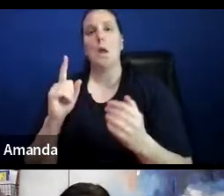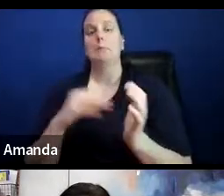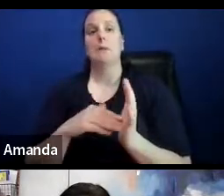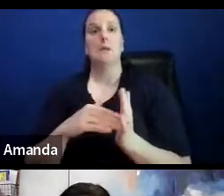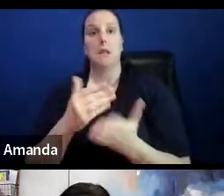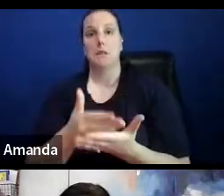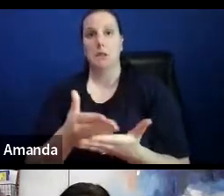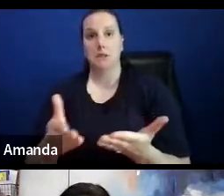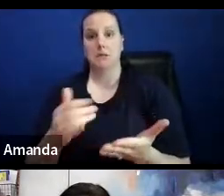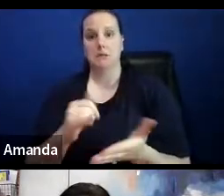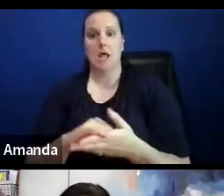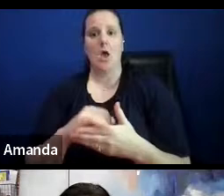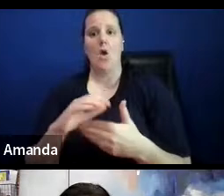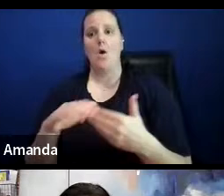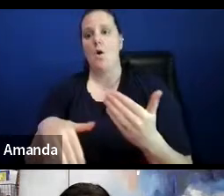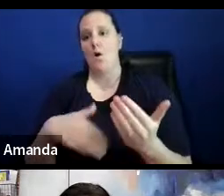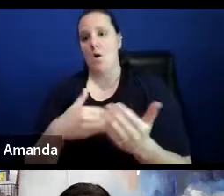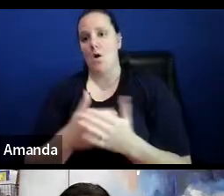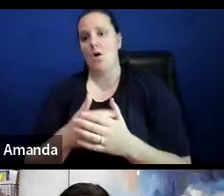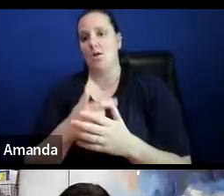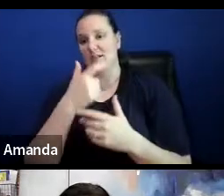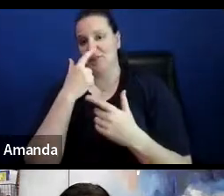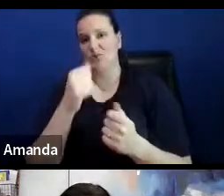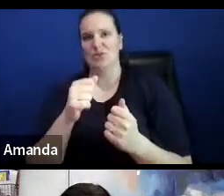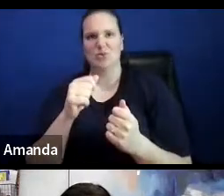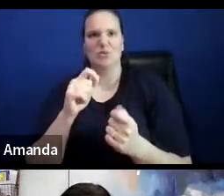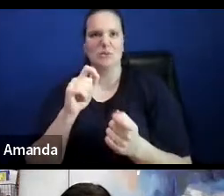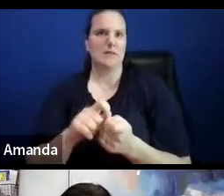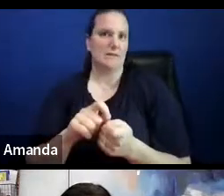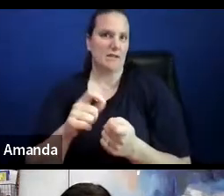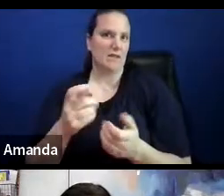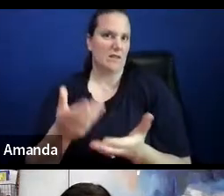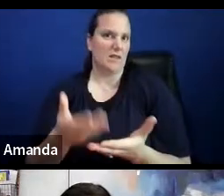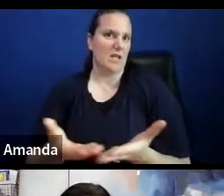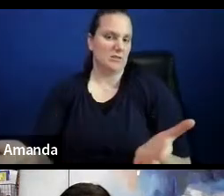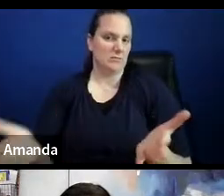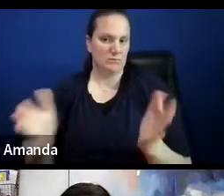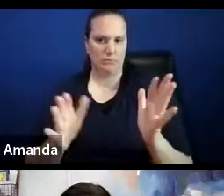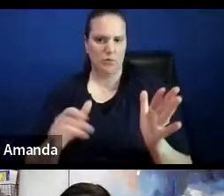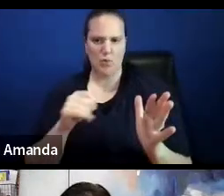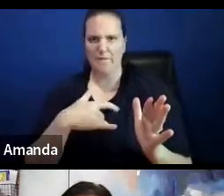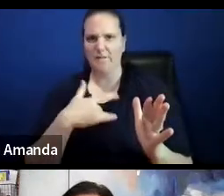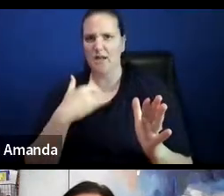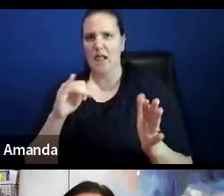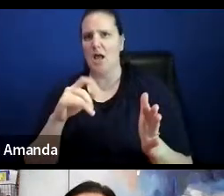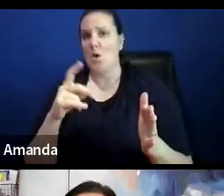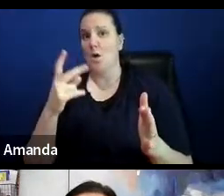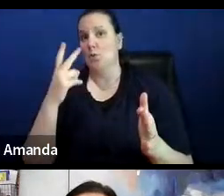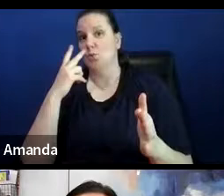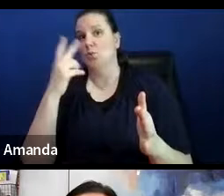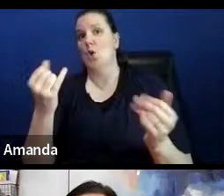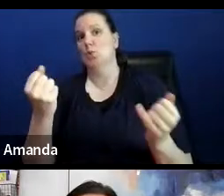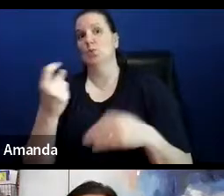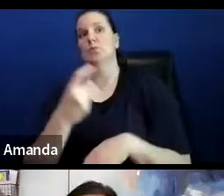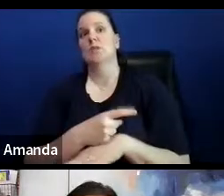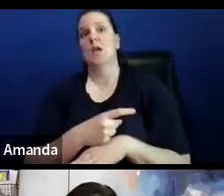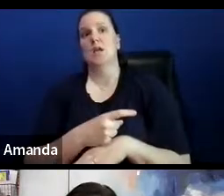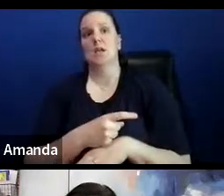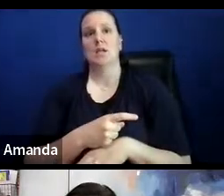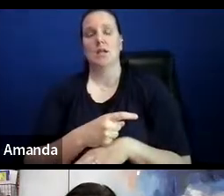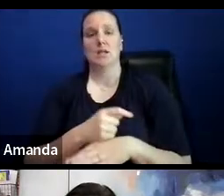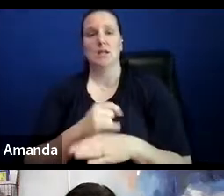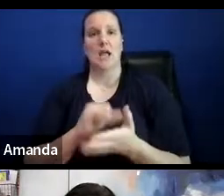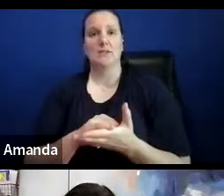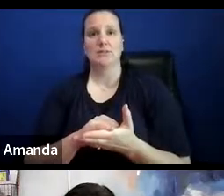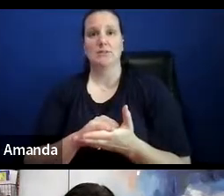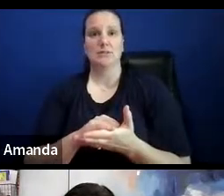that all are of interest to certain constituencies. So don't feel like what you saw today is the be